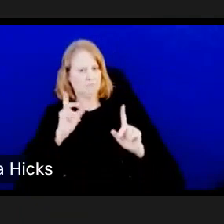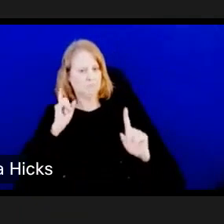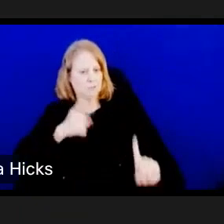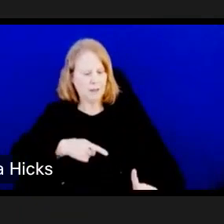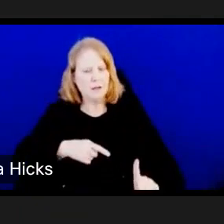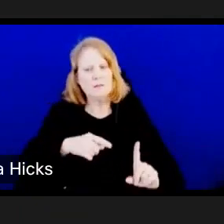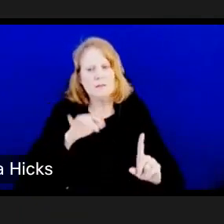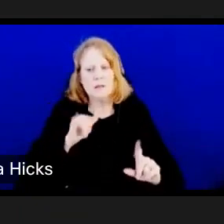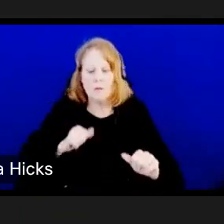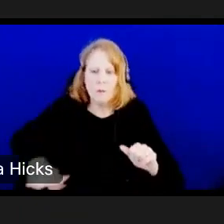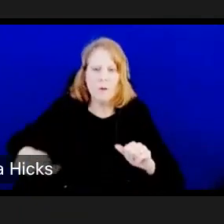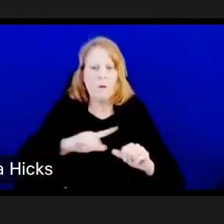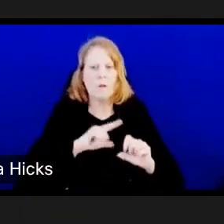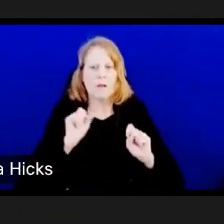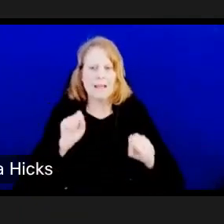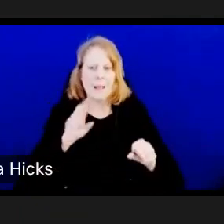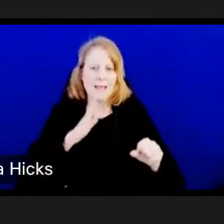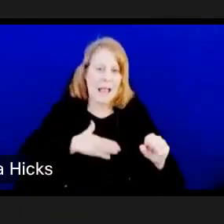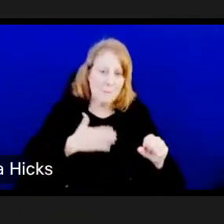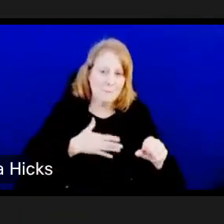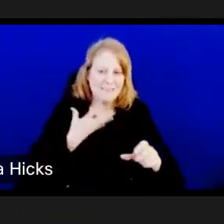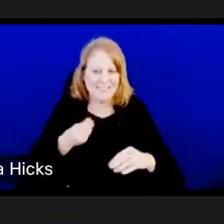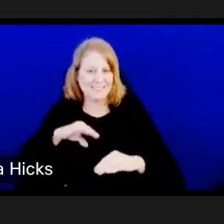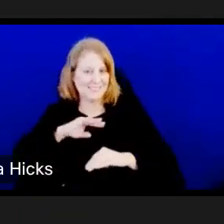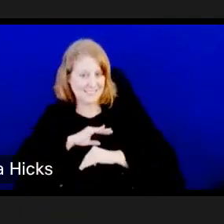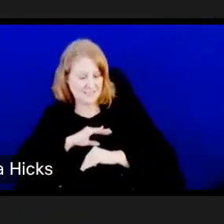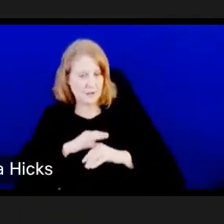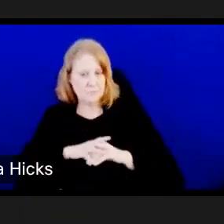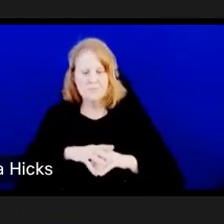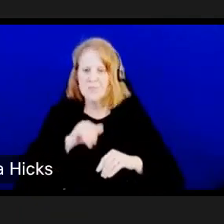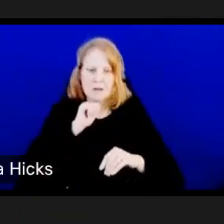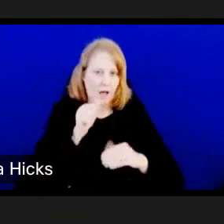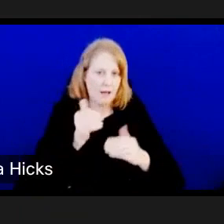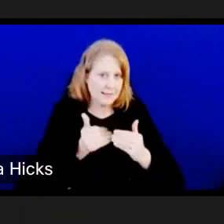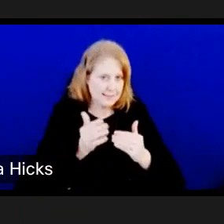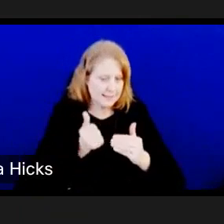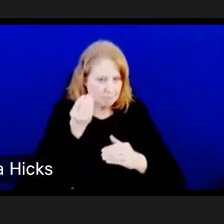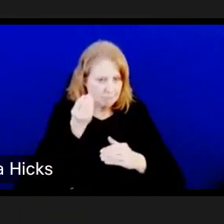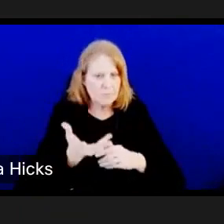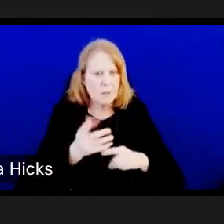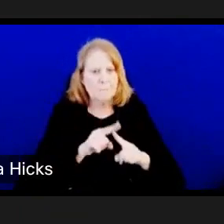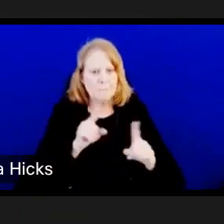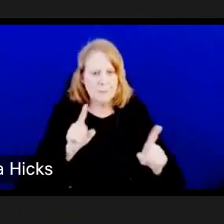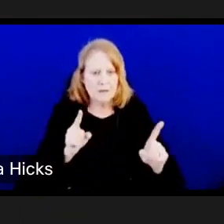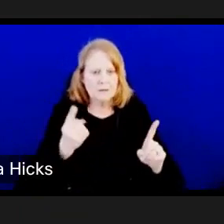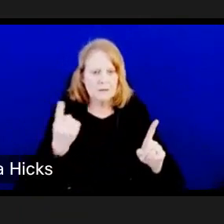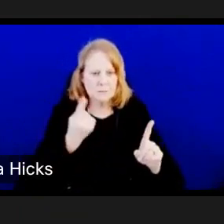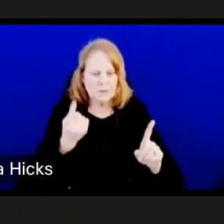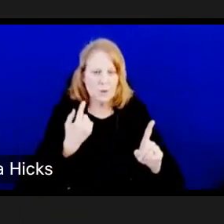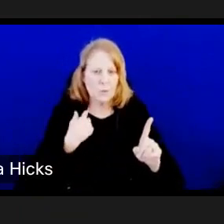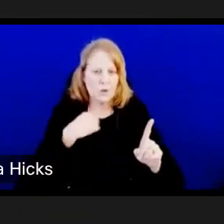place that everybody can ultimately be happy and satisfied with. It's not going to be easy, but it's something that, again, we'll be working